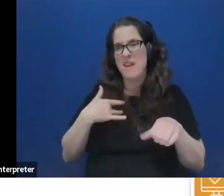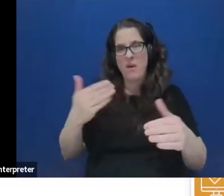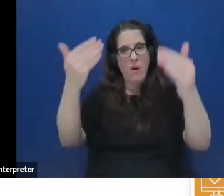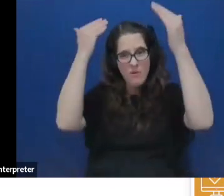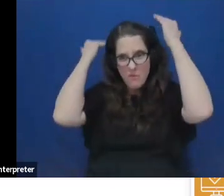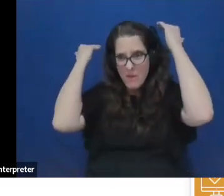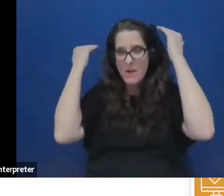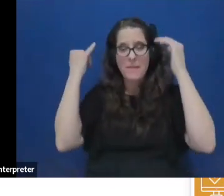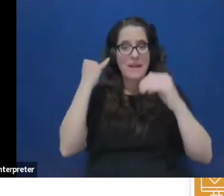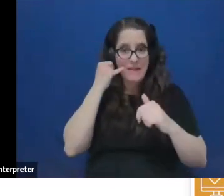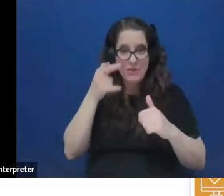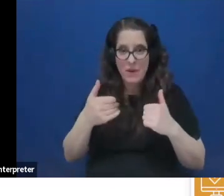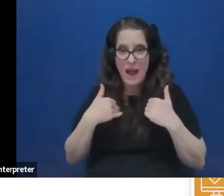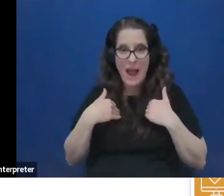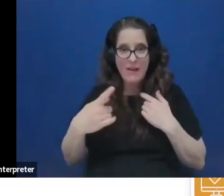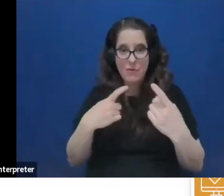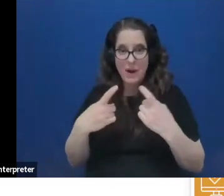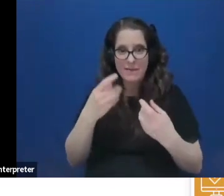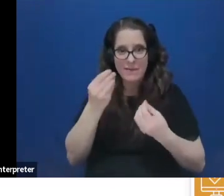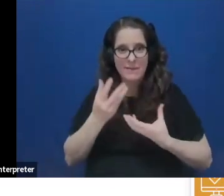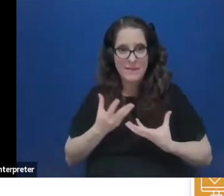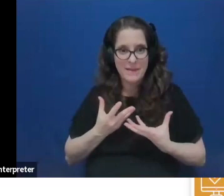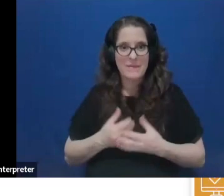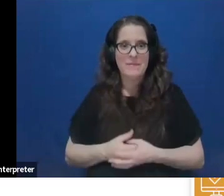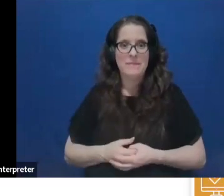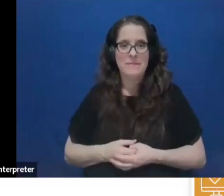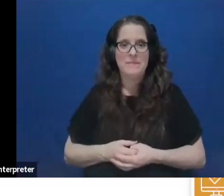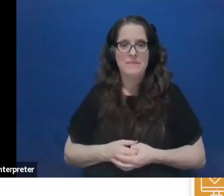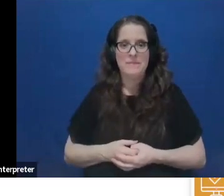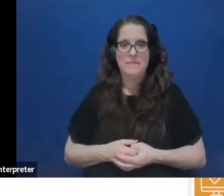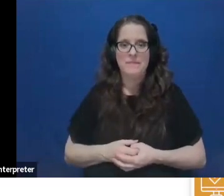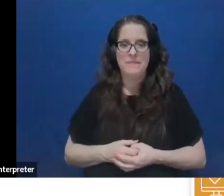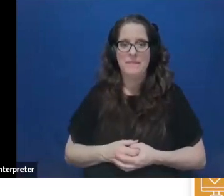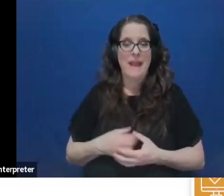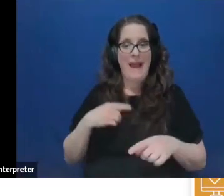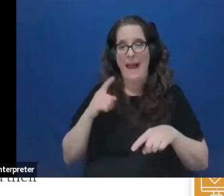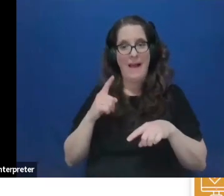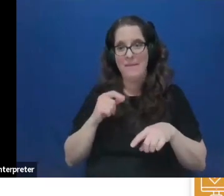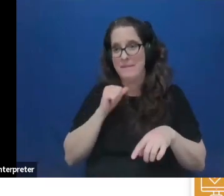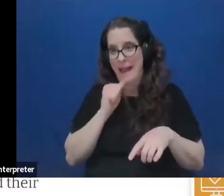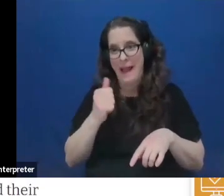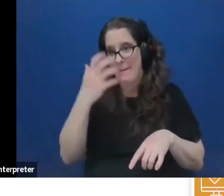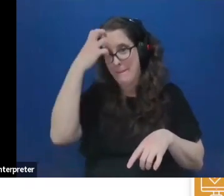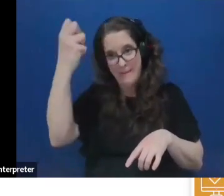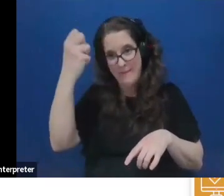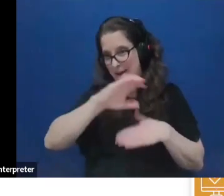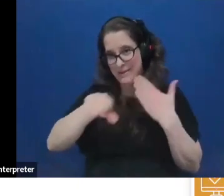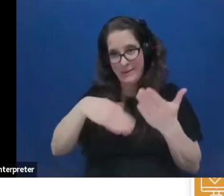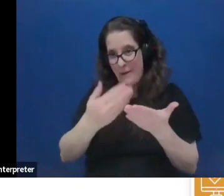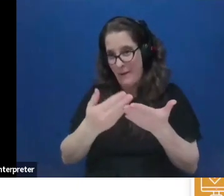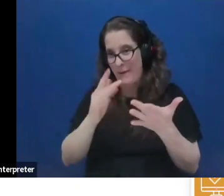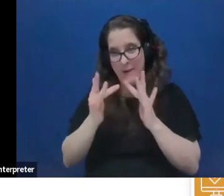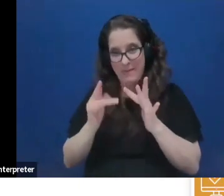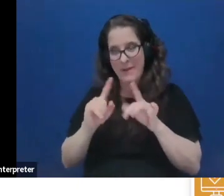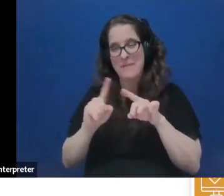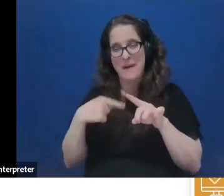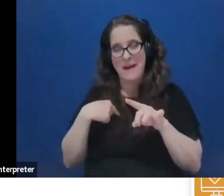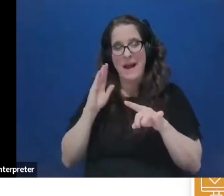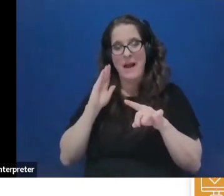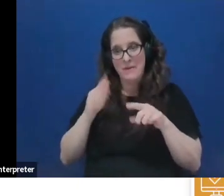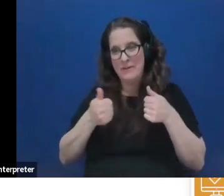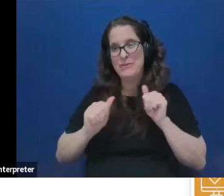to ask me, and I'll do my best. I can't say I've memorized the entire thing, but I can do my very best to do